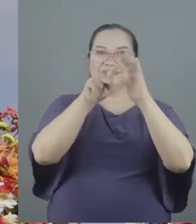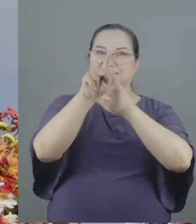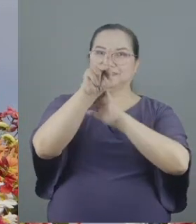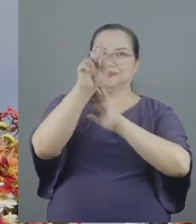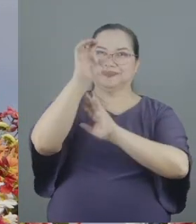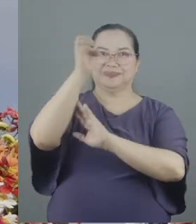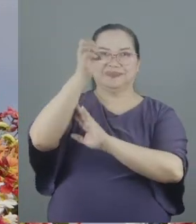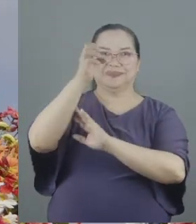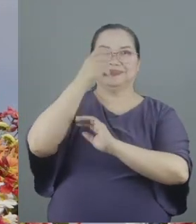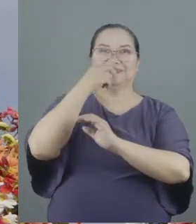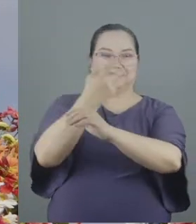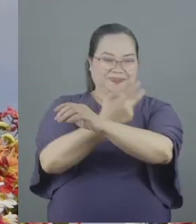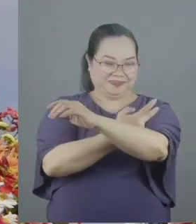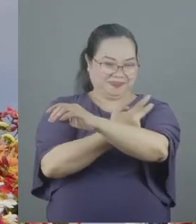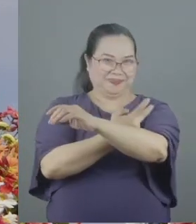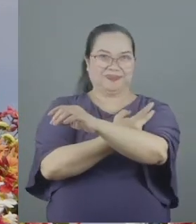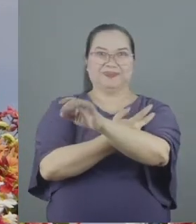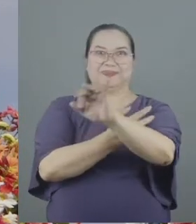so